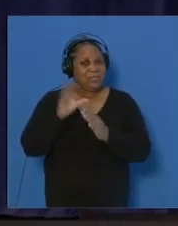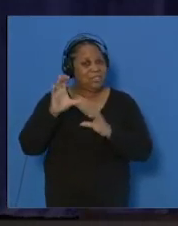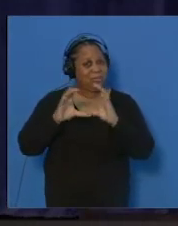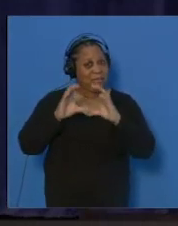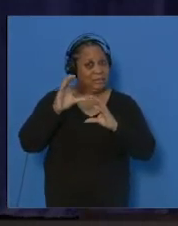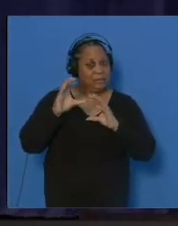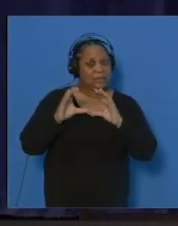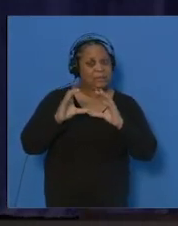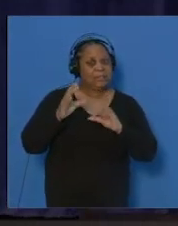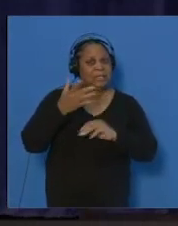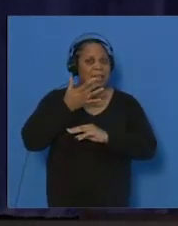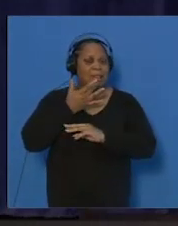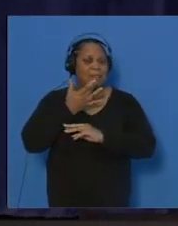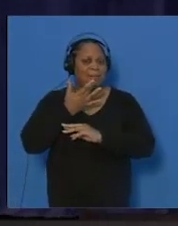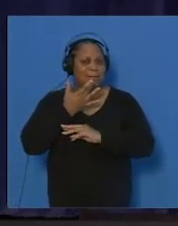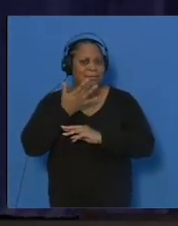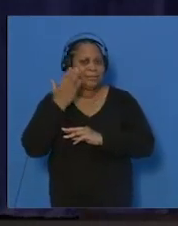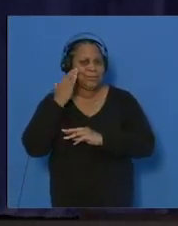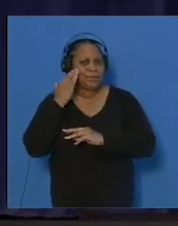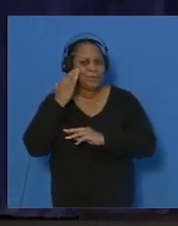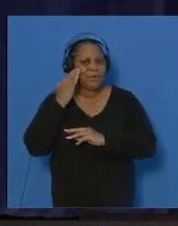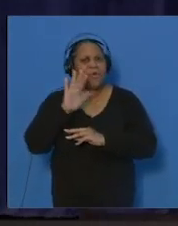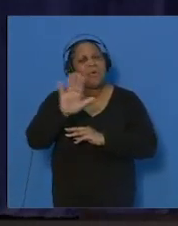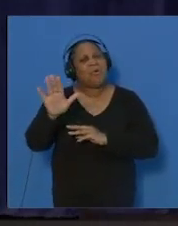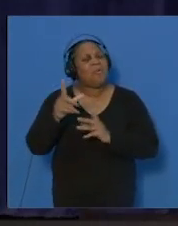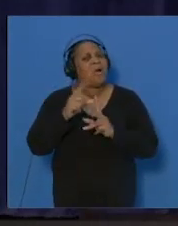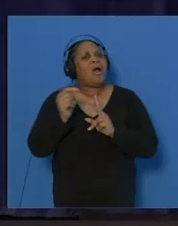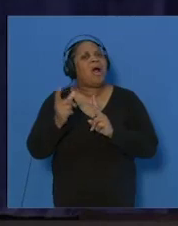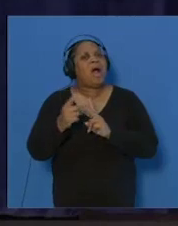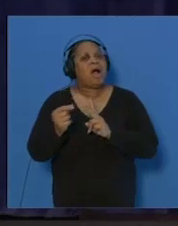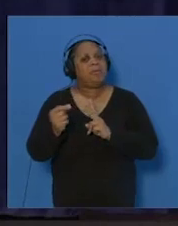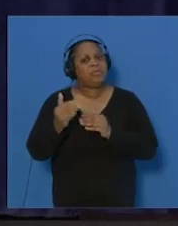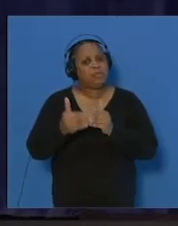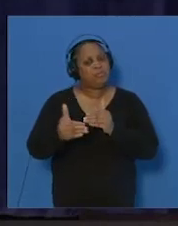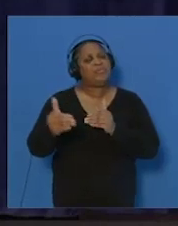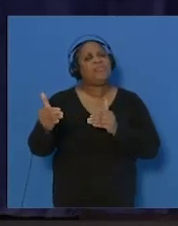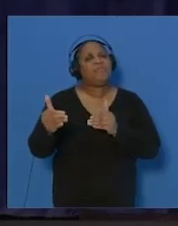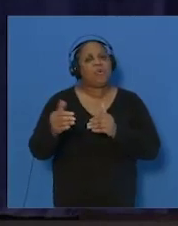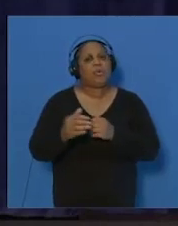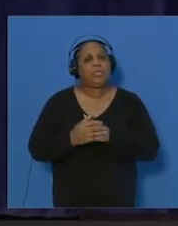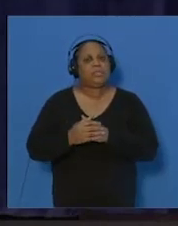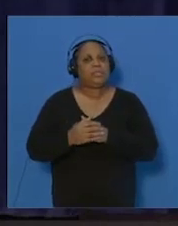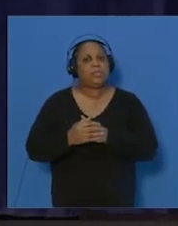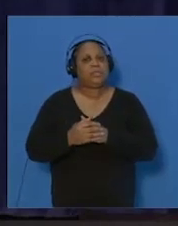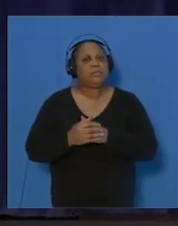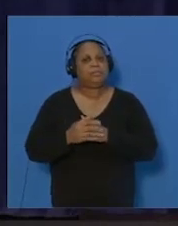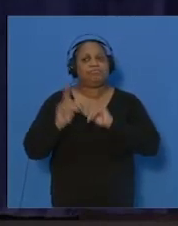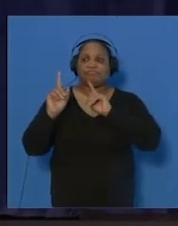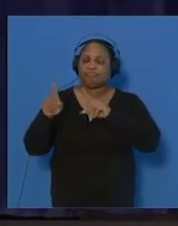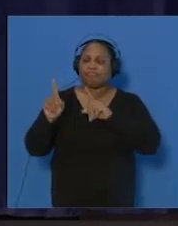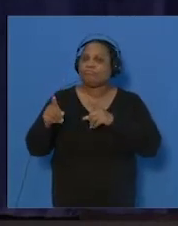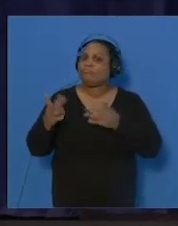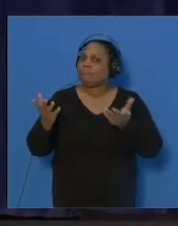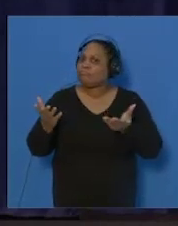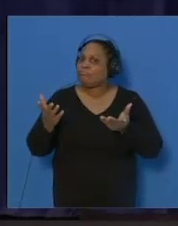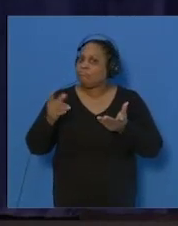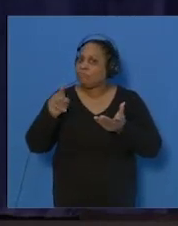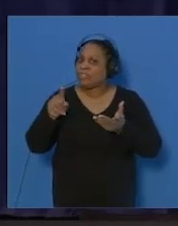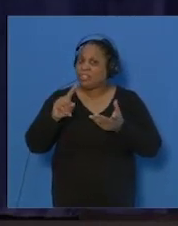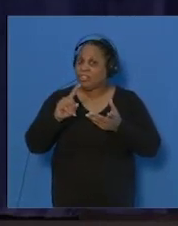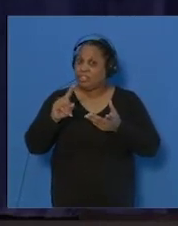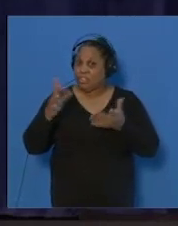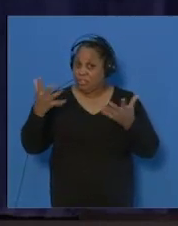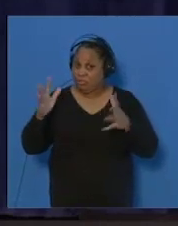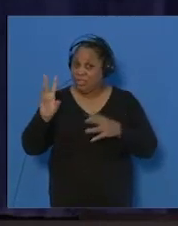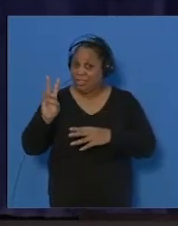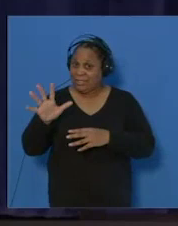and she would like to know what's her options moving forward. Has the lady turned 65?